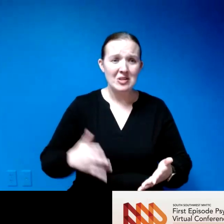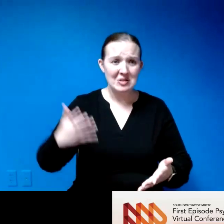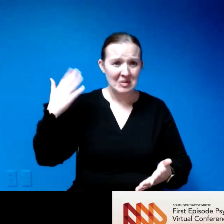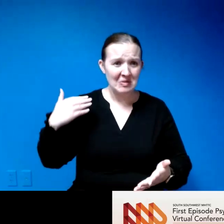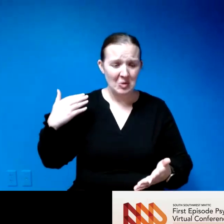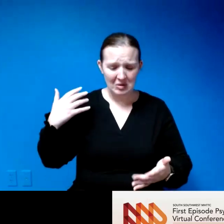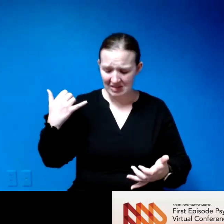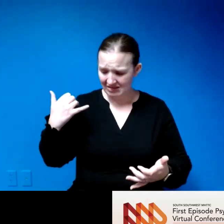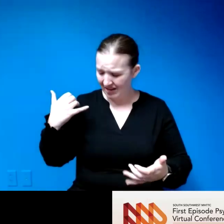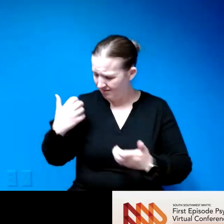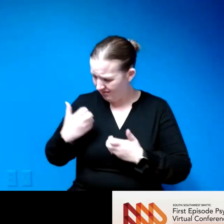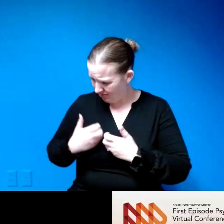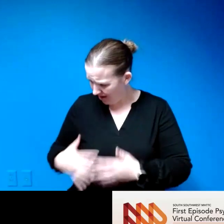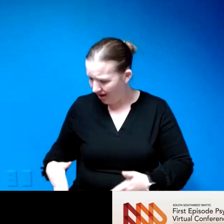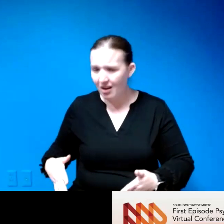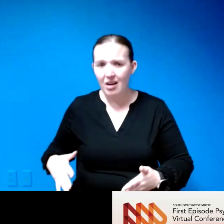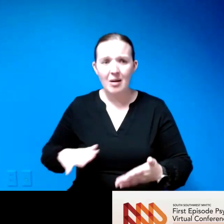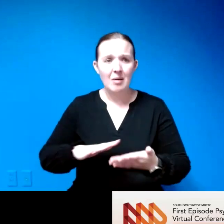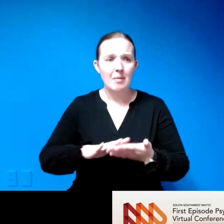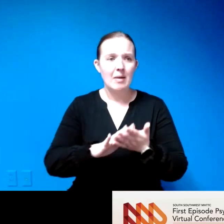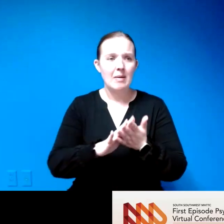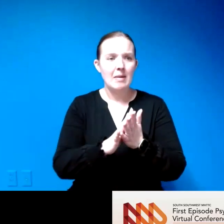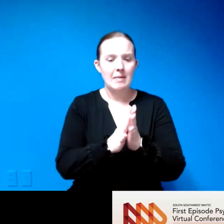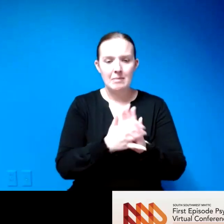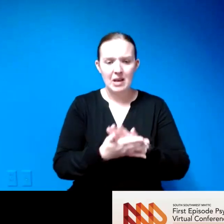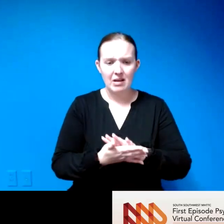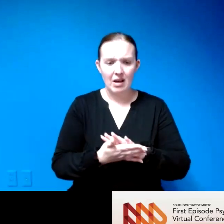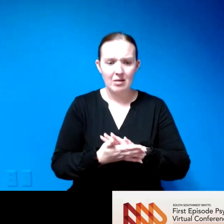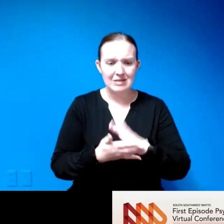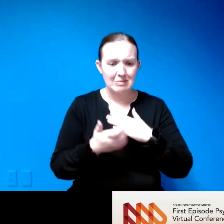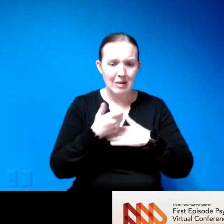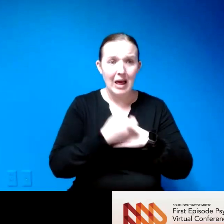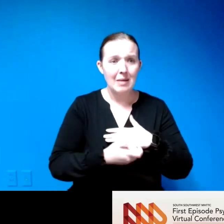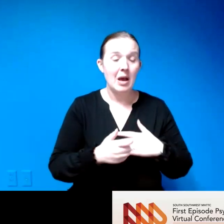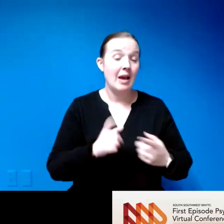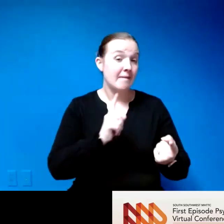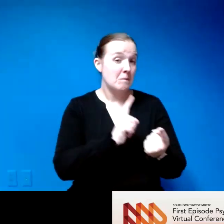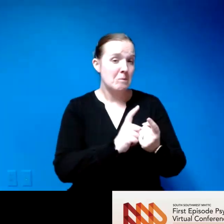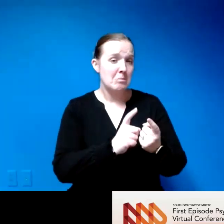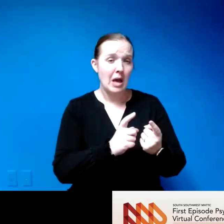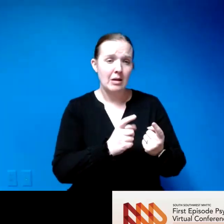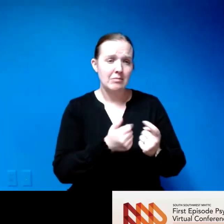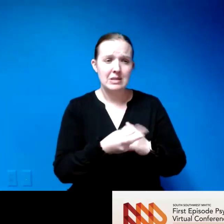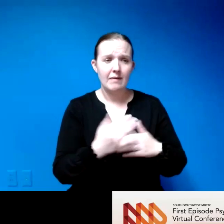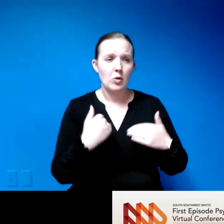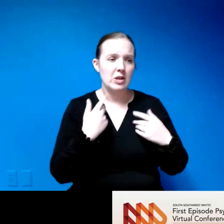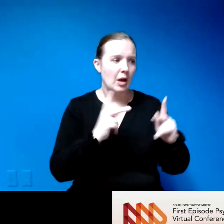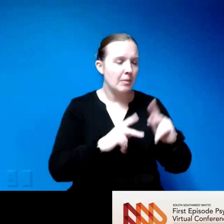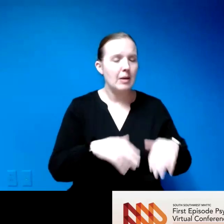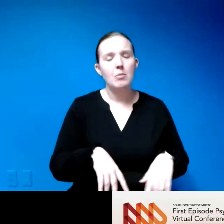comes blame. I met with several young people, teenagers, young